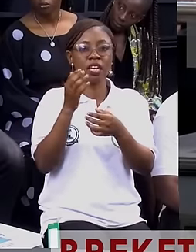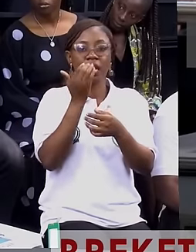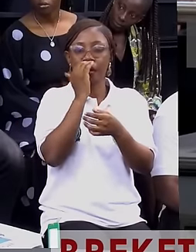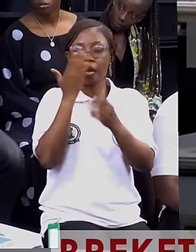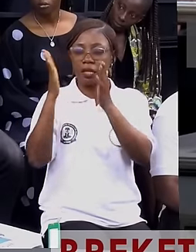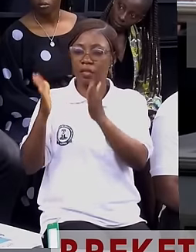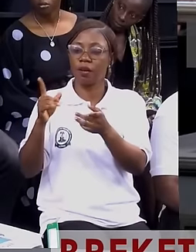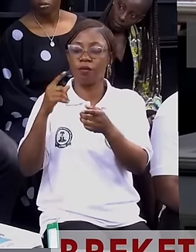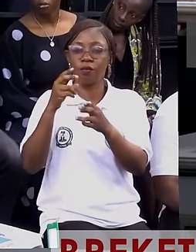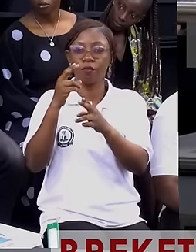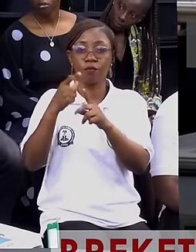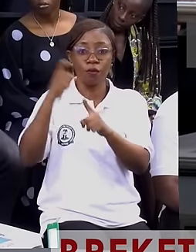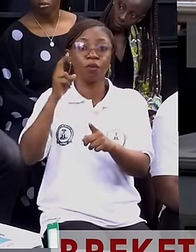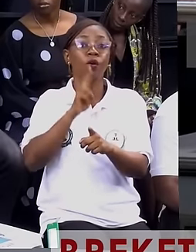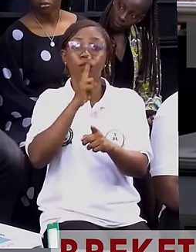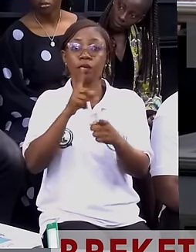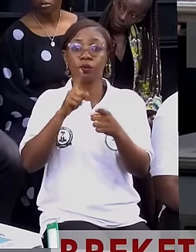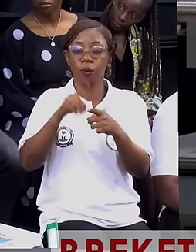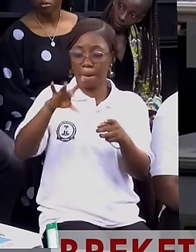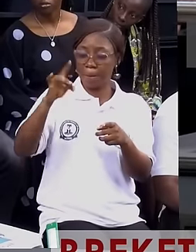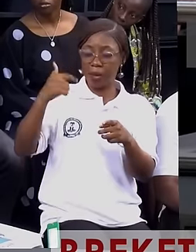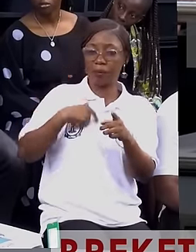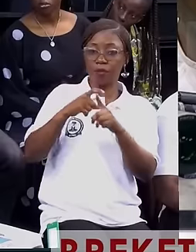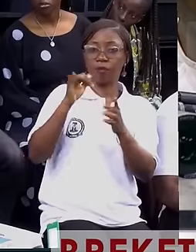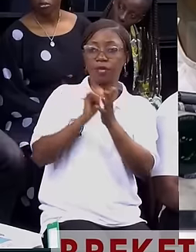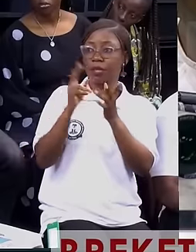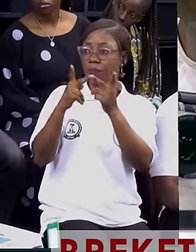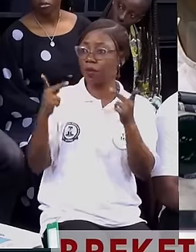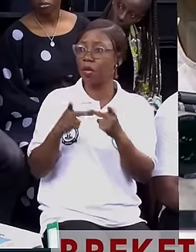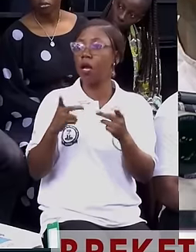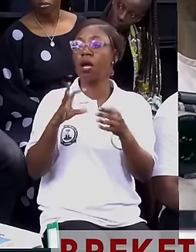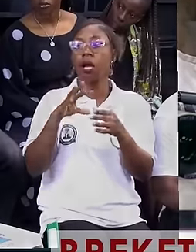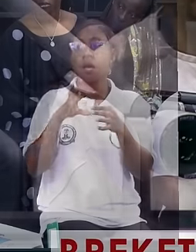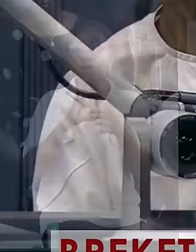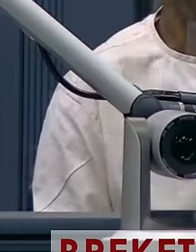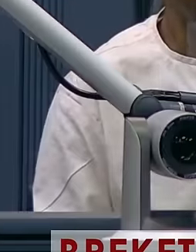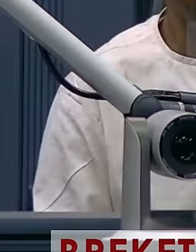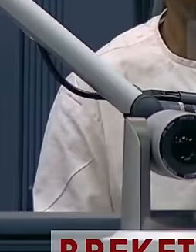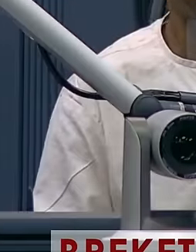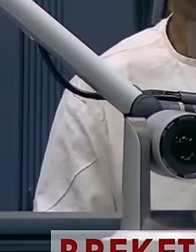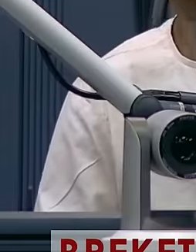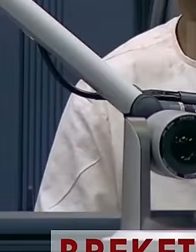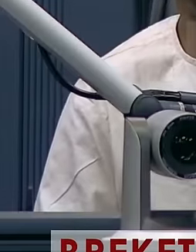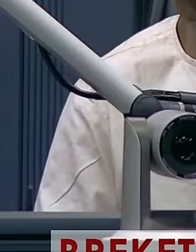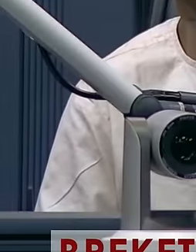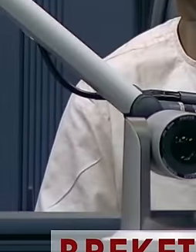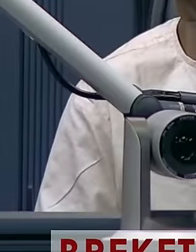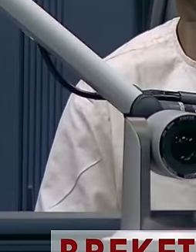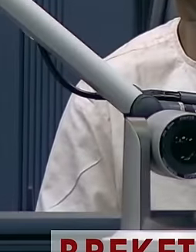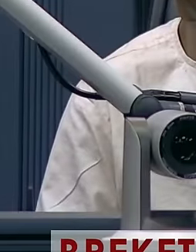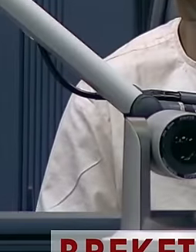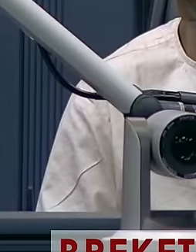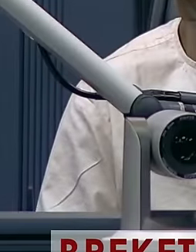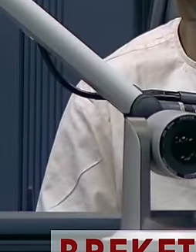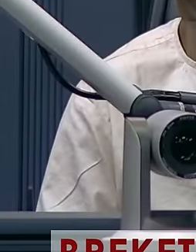from the hotel to come and pick me from that place. So I said, no problem. You do this here? Yes, sir. By where?